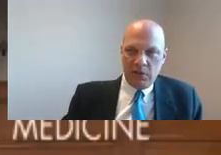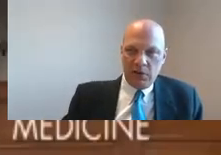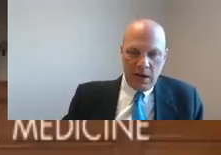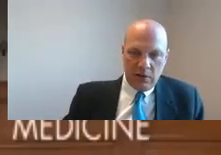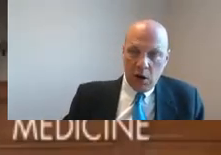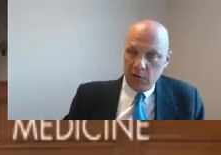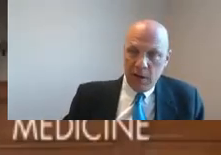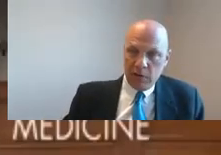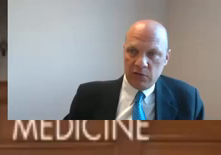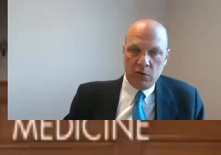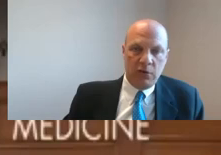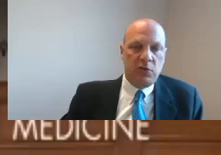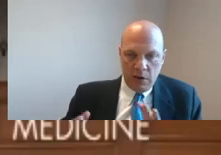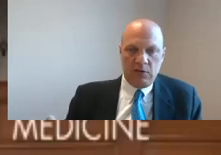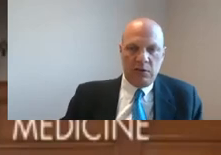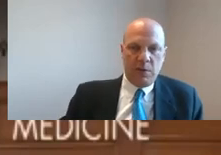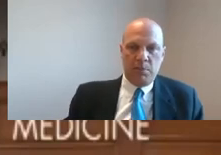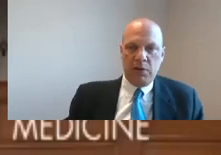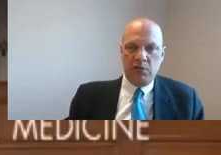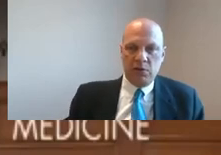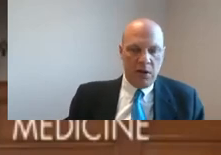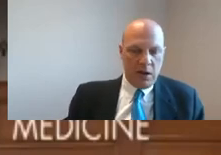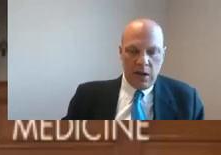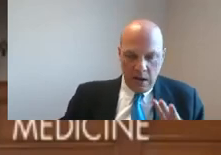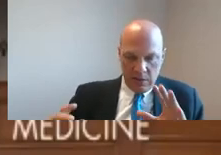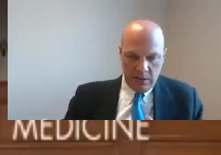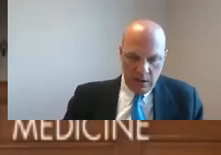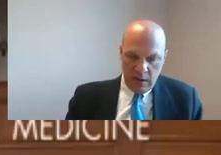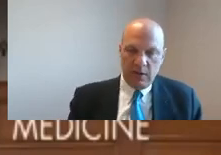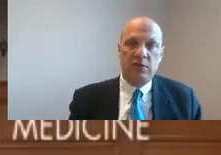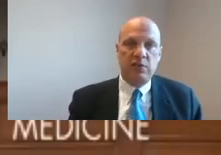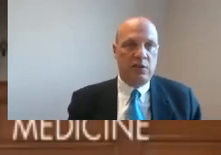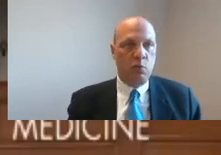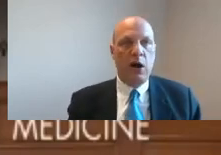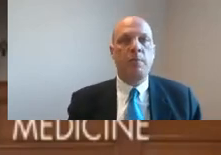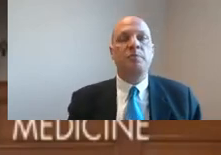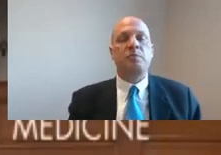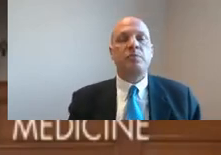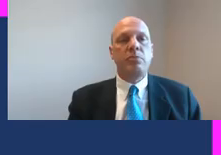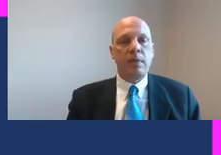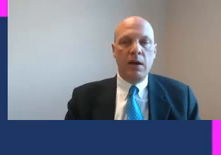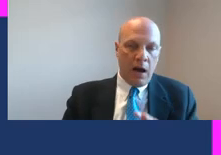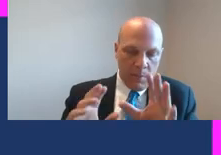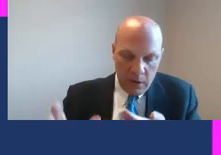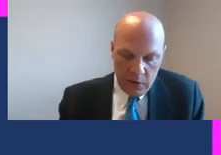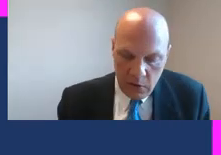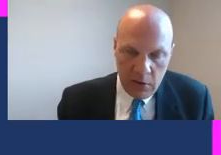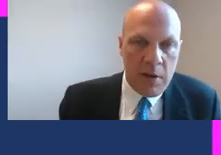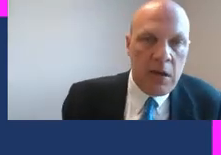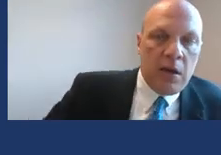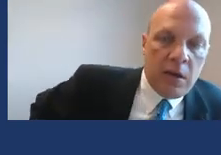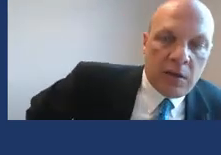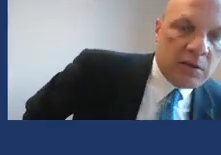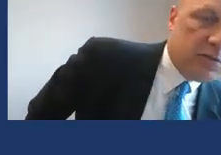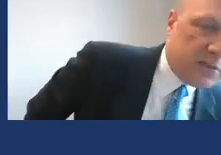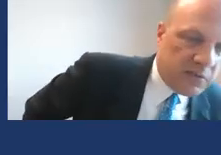topic together at Harvard Medical School. So it's been a pleasure, and this is as well. So let